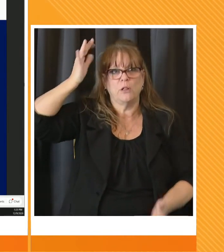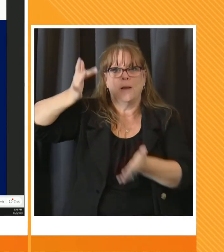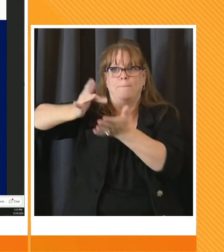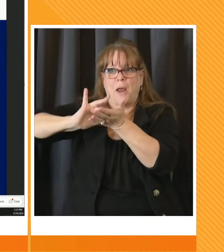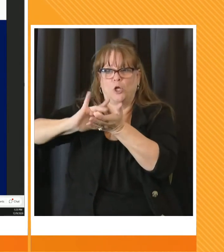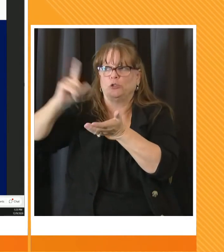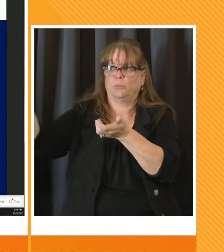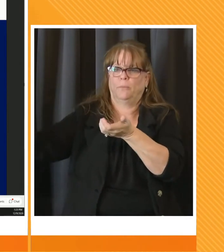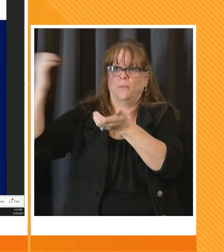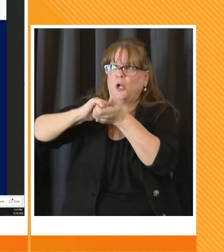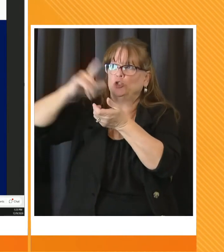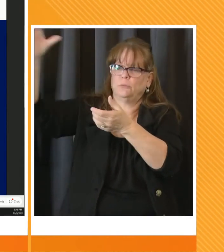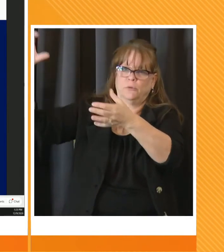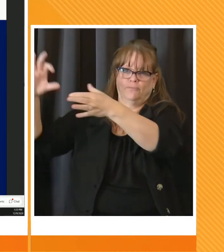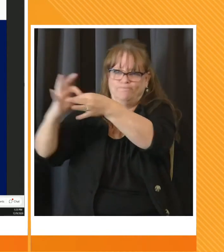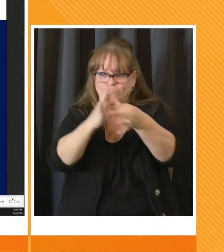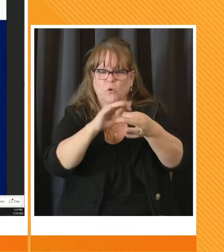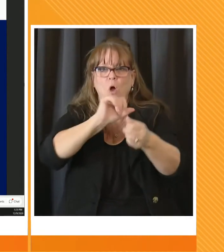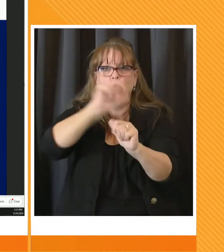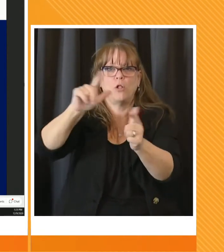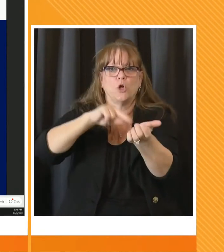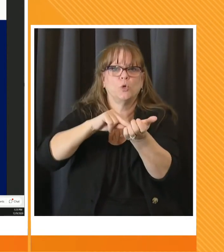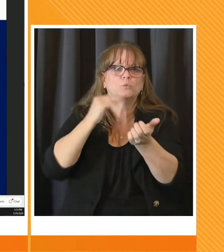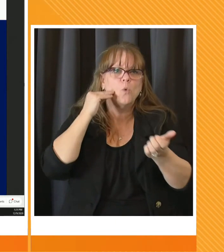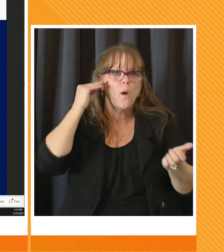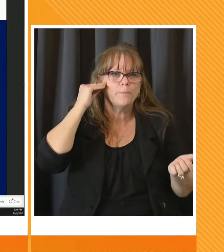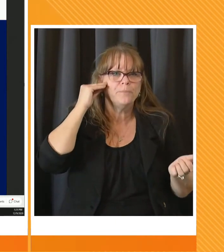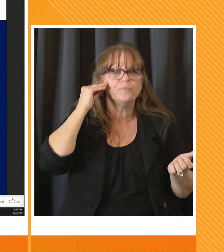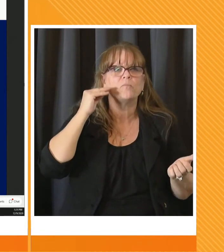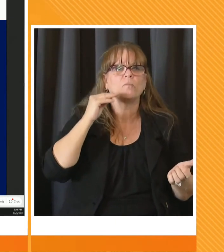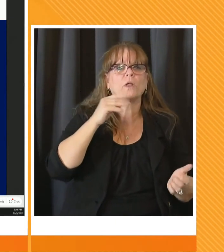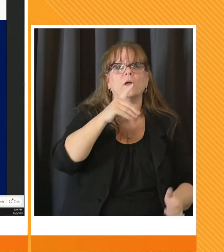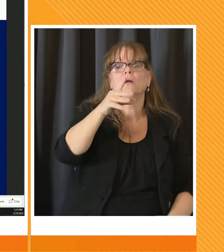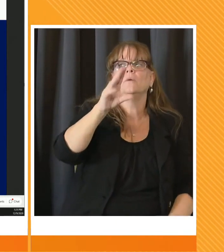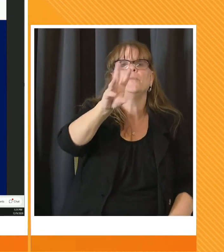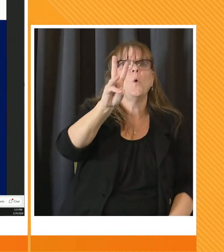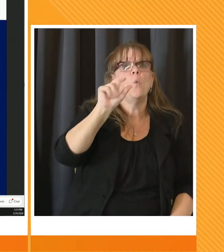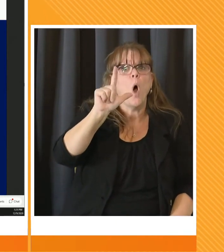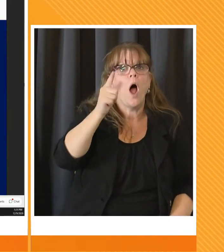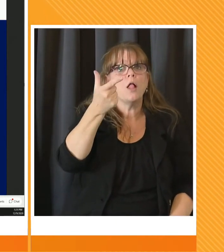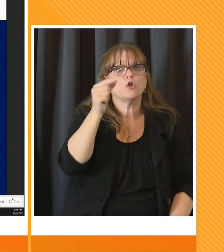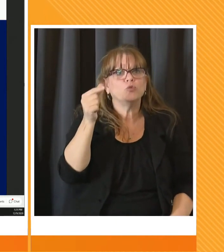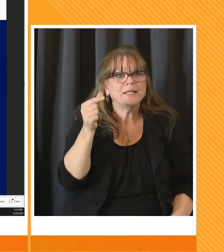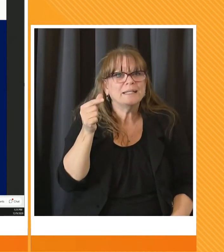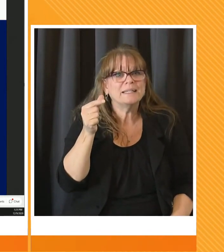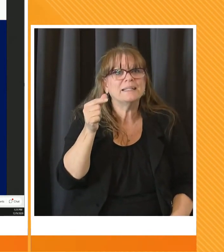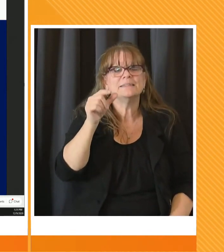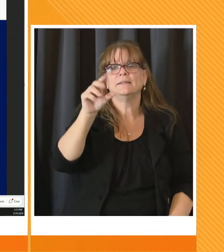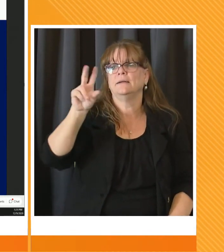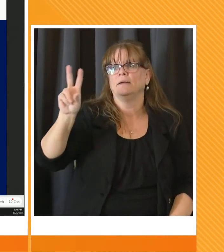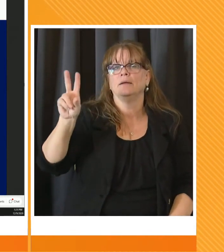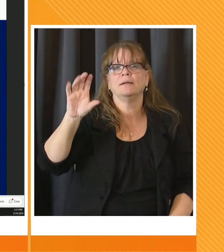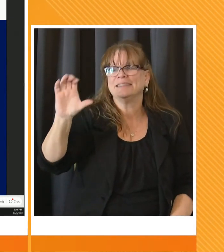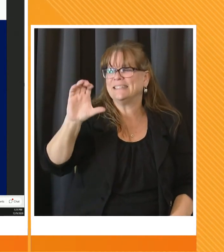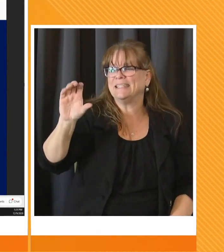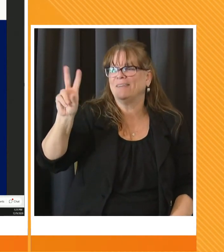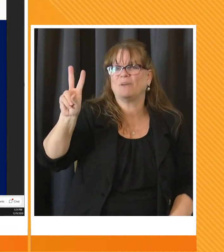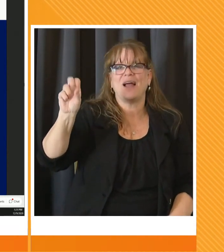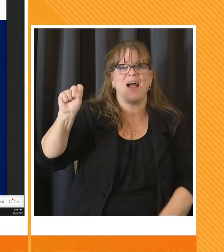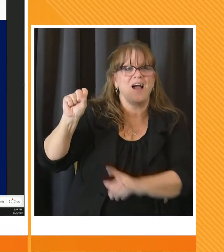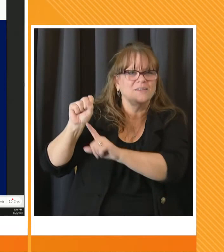CVS as the partner who will actually be administering the vaccine to those who live and work in those